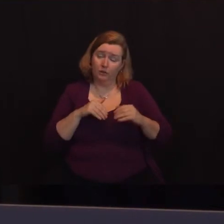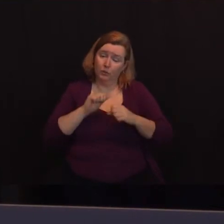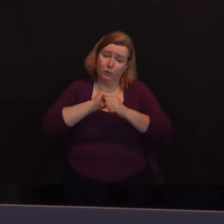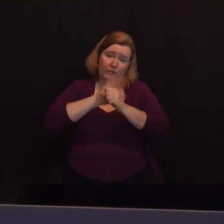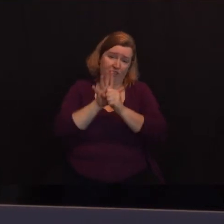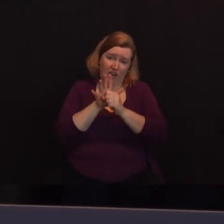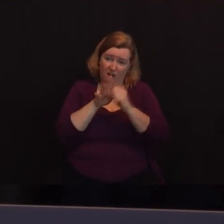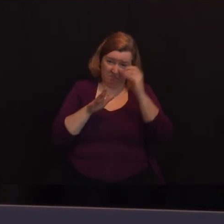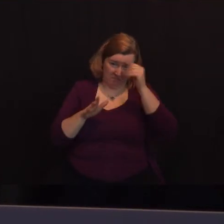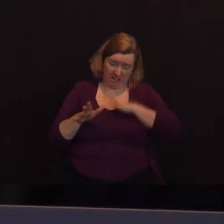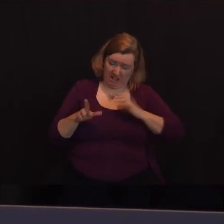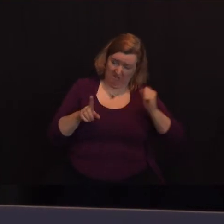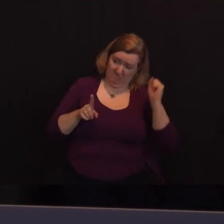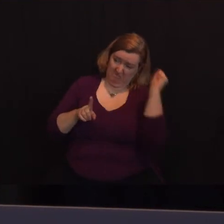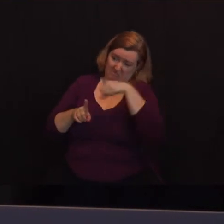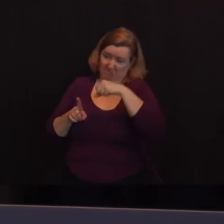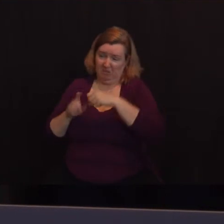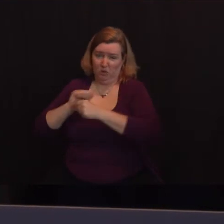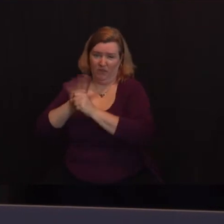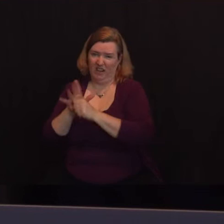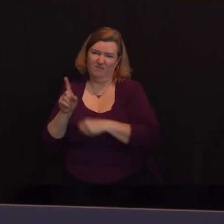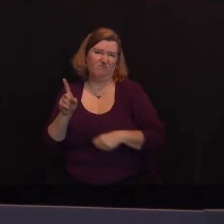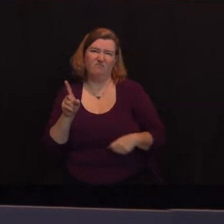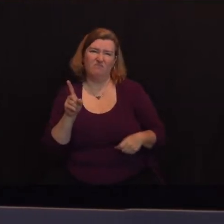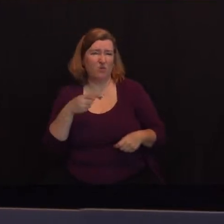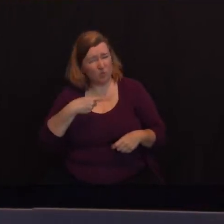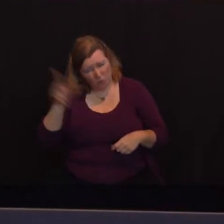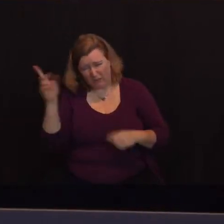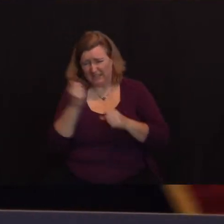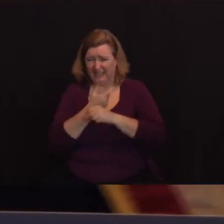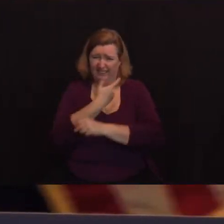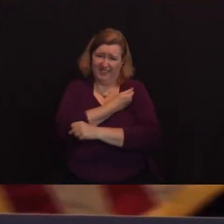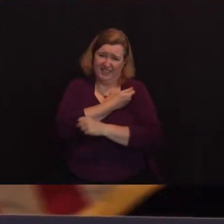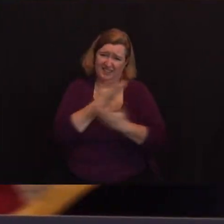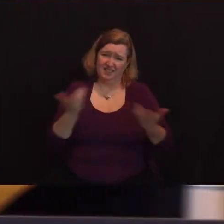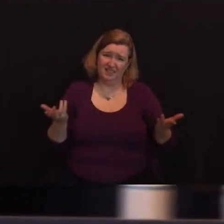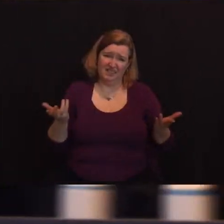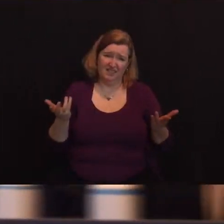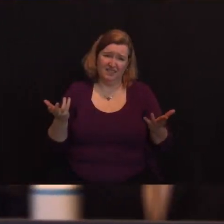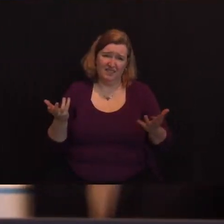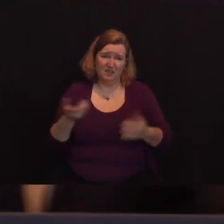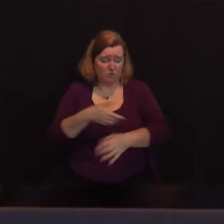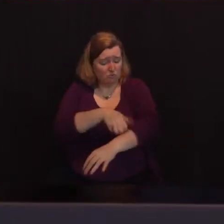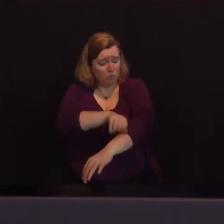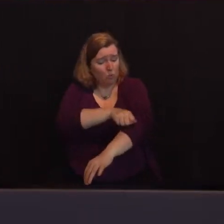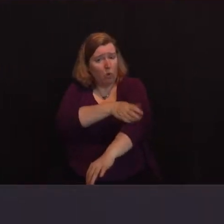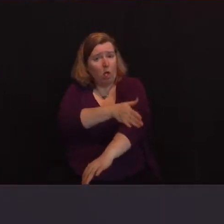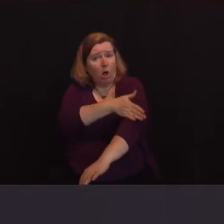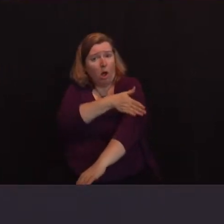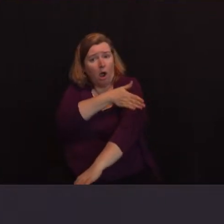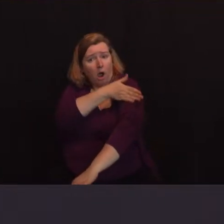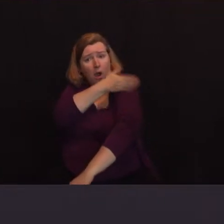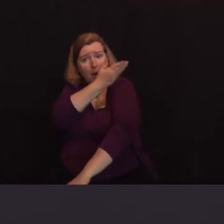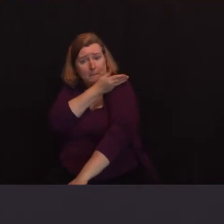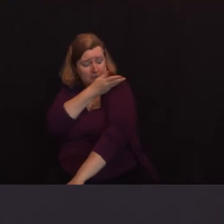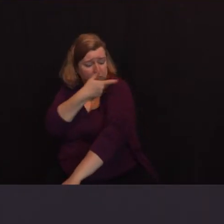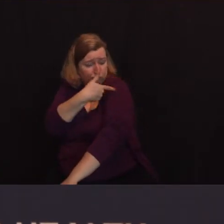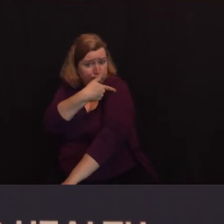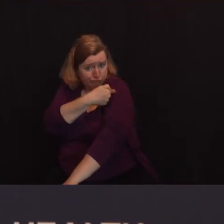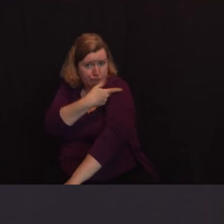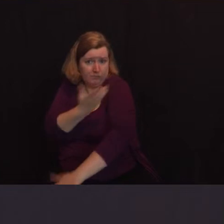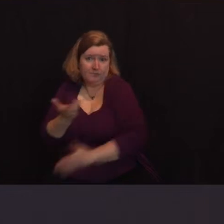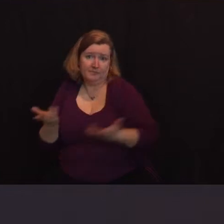Amen. Is stronger than this virus. Amen. So get moving. Roll up your sleeve. It's Pat just and one shot. Pat and I take this personally.